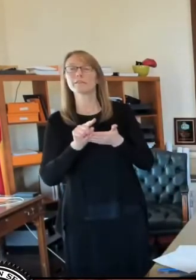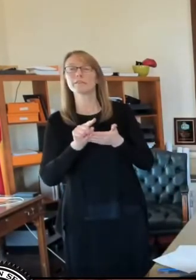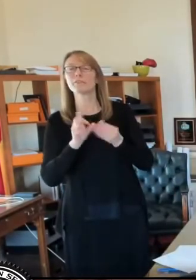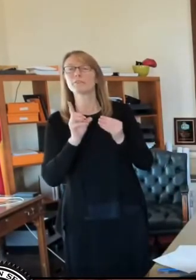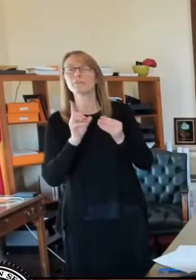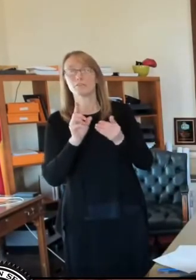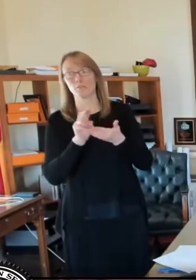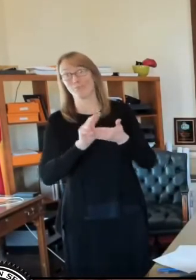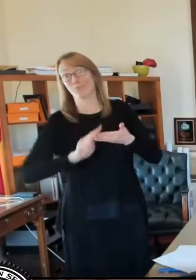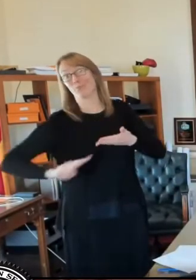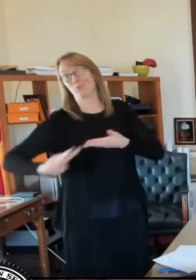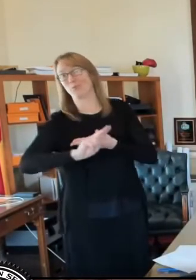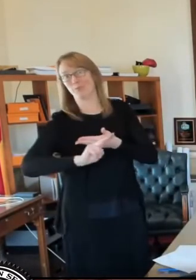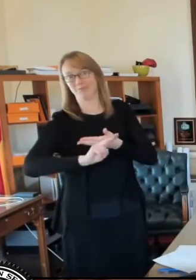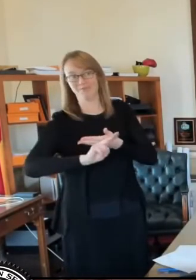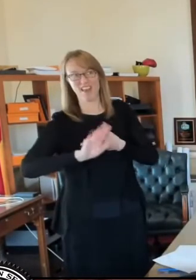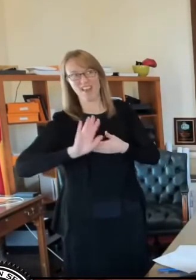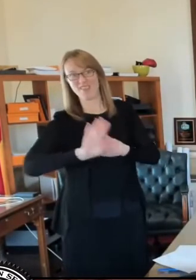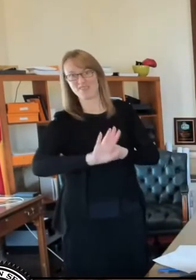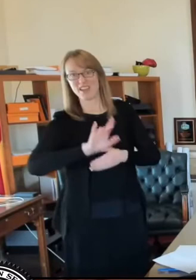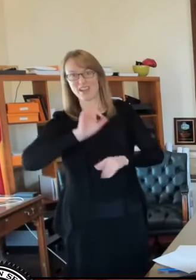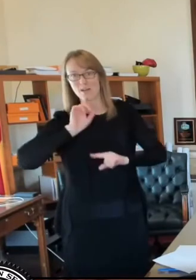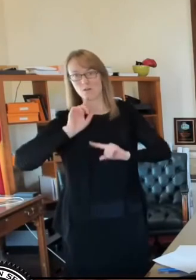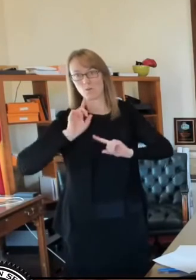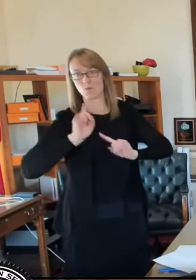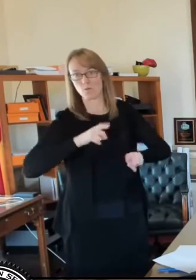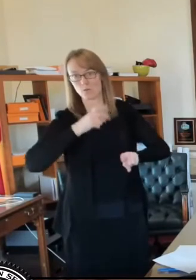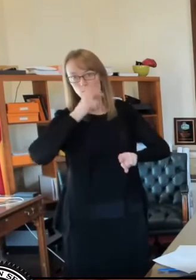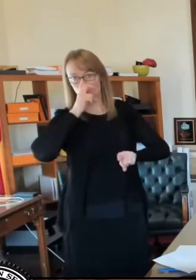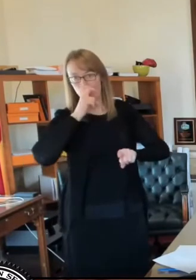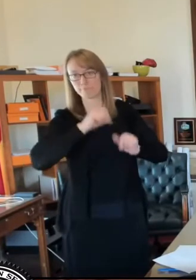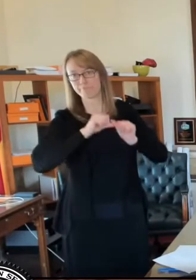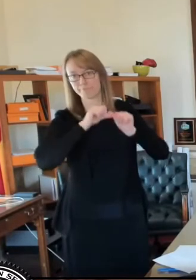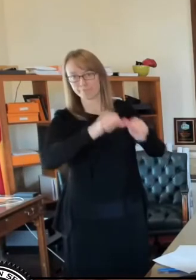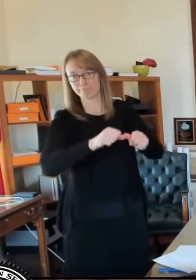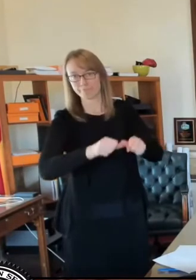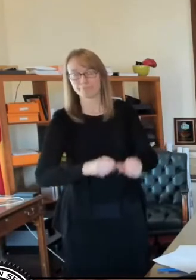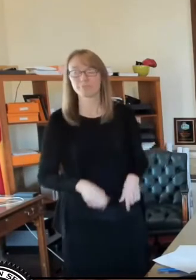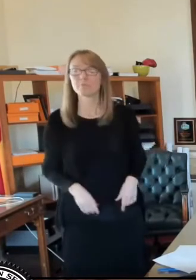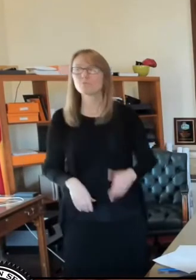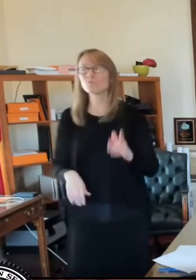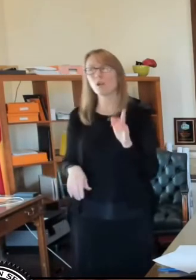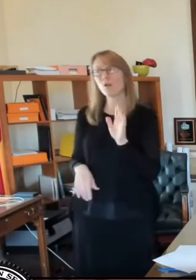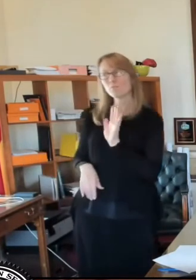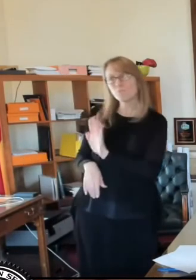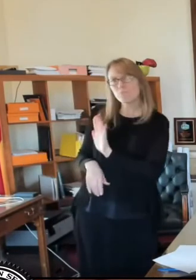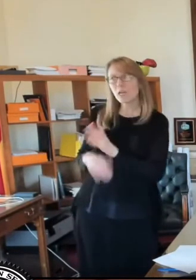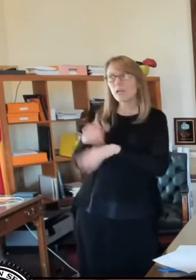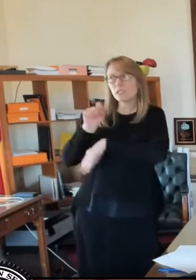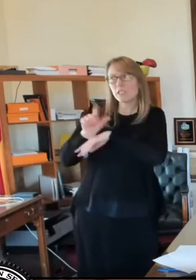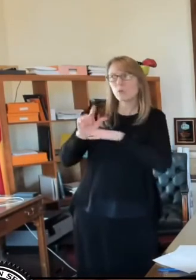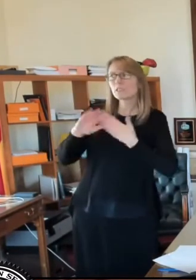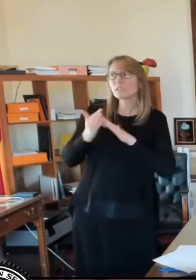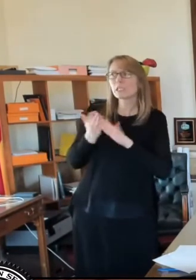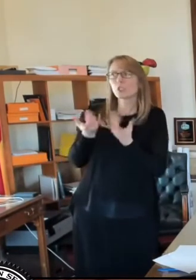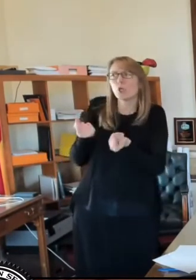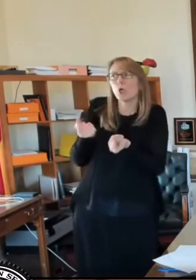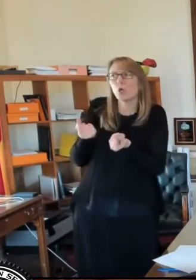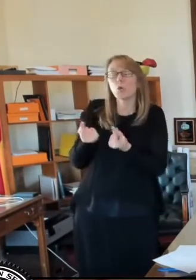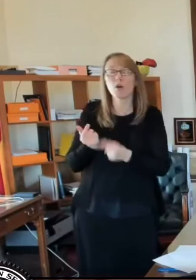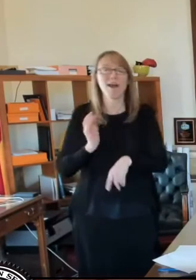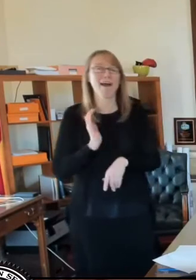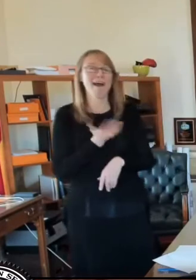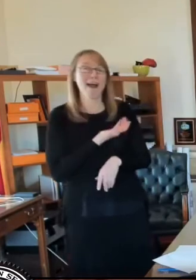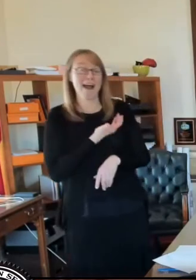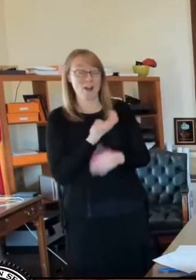or extend existing orders? Our existing orders are going to stay in place, and what for the foreseeable